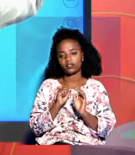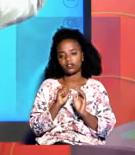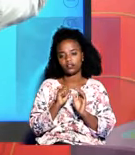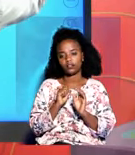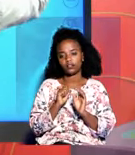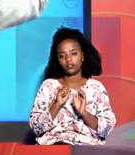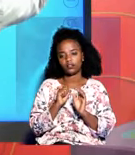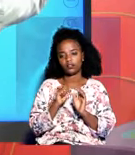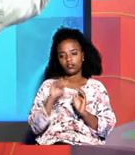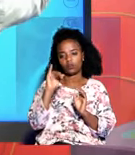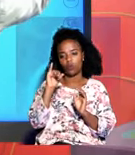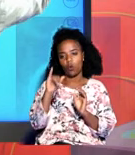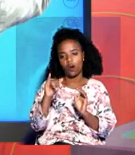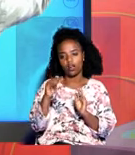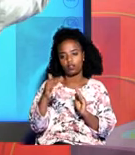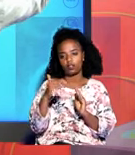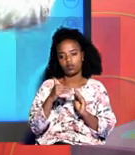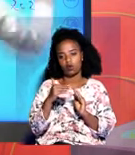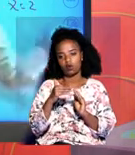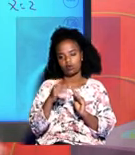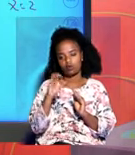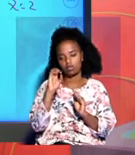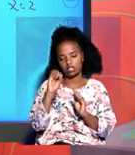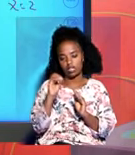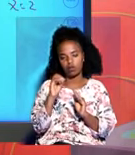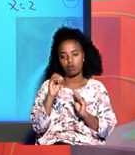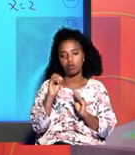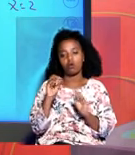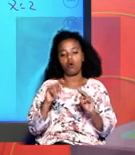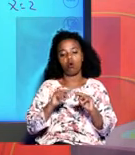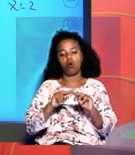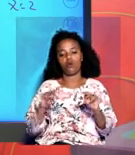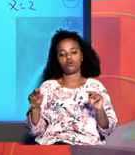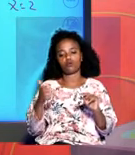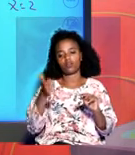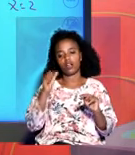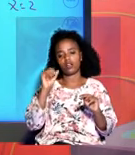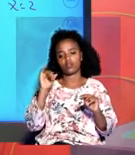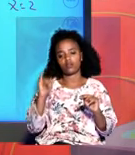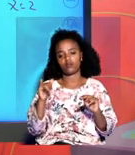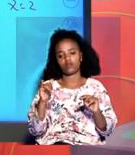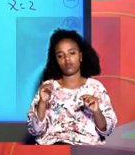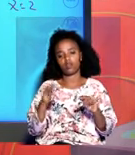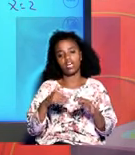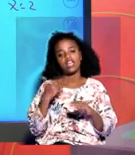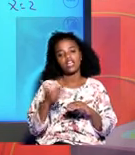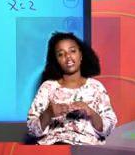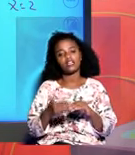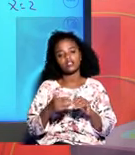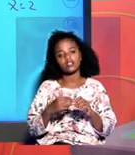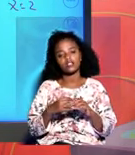This is y is equal to 0 is this horizontal asymptote. So next,